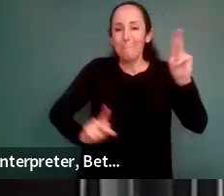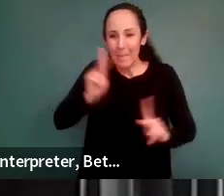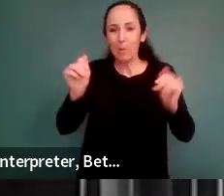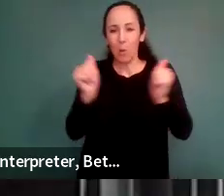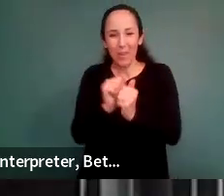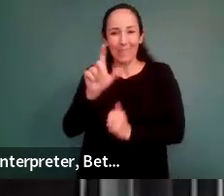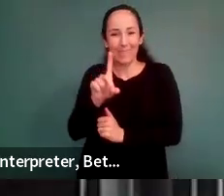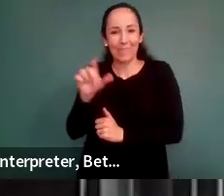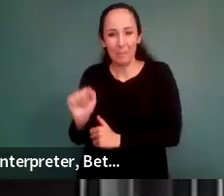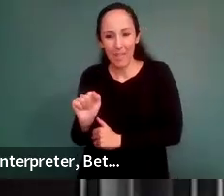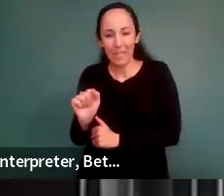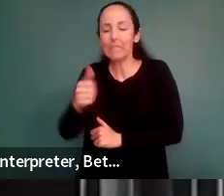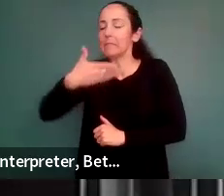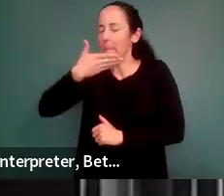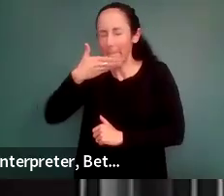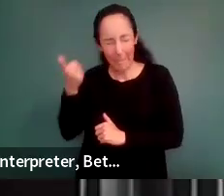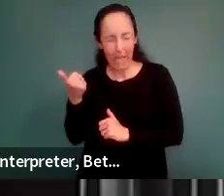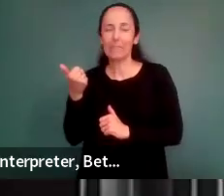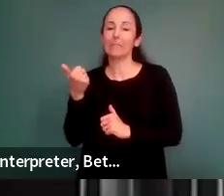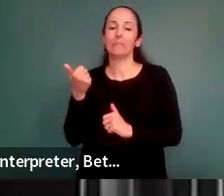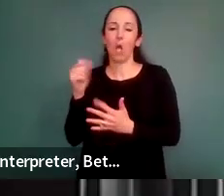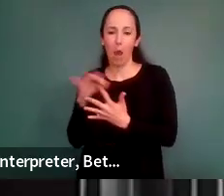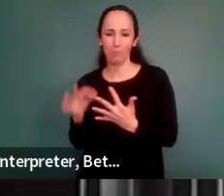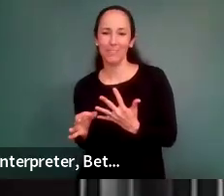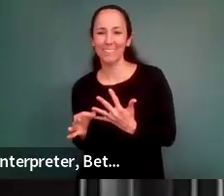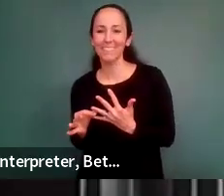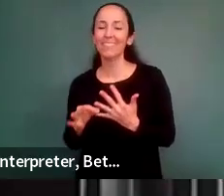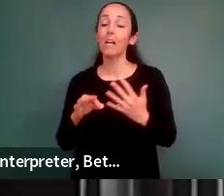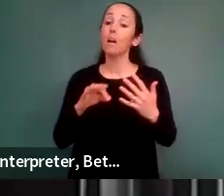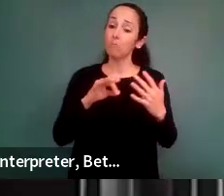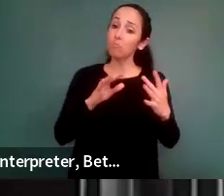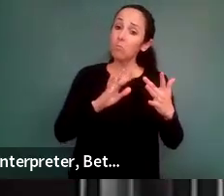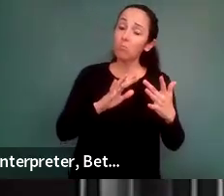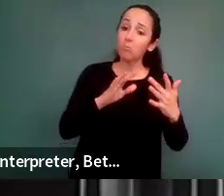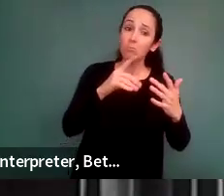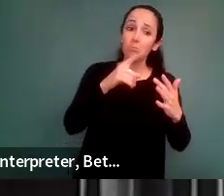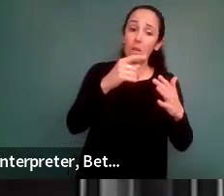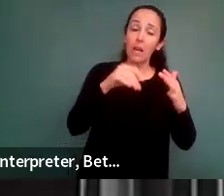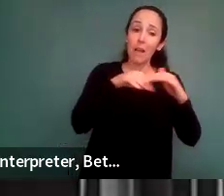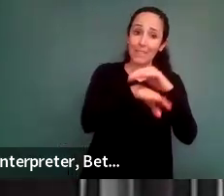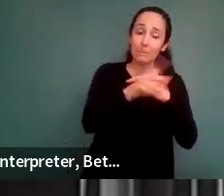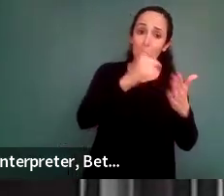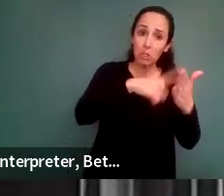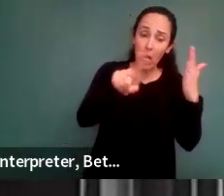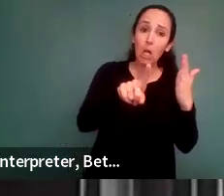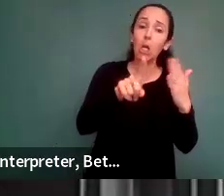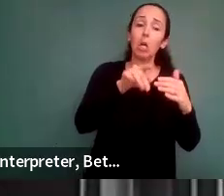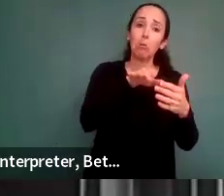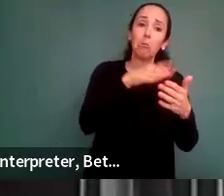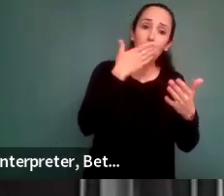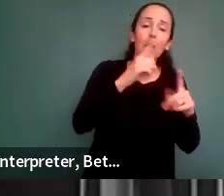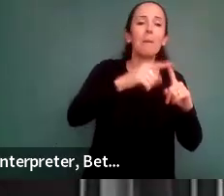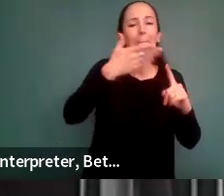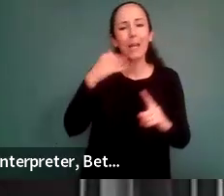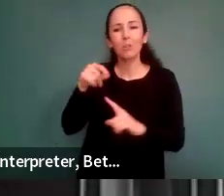disabilities. So if you have the opportunity or the means to do that, please do so. Please plan that. Please